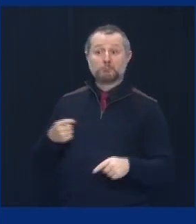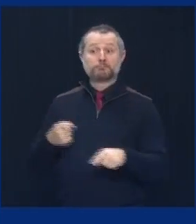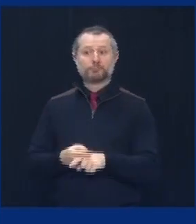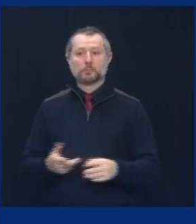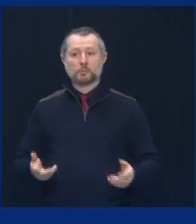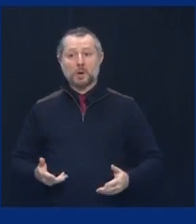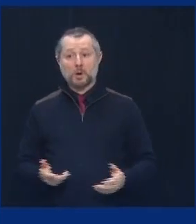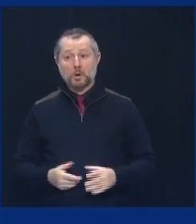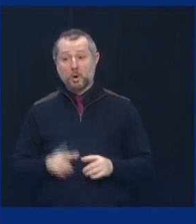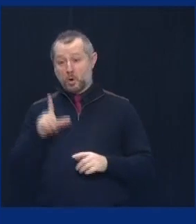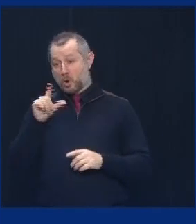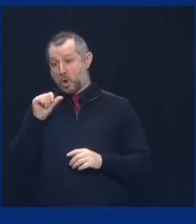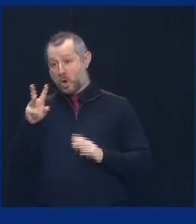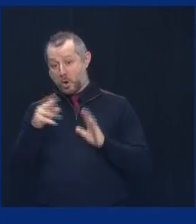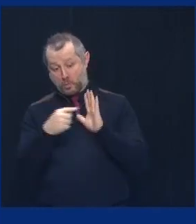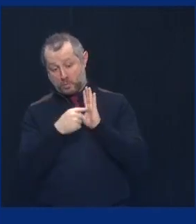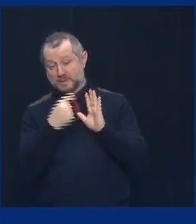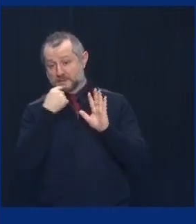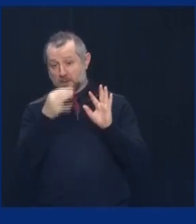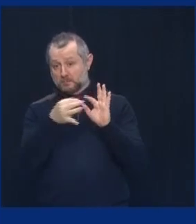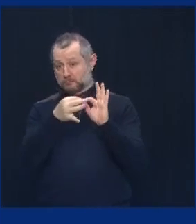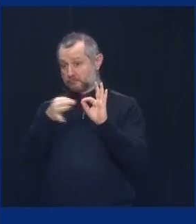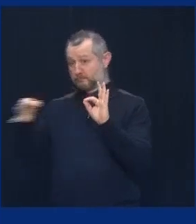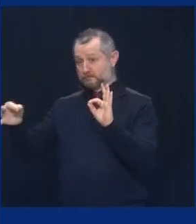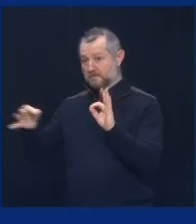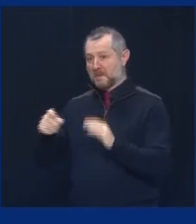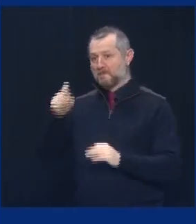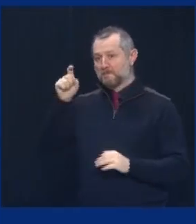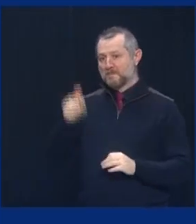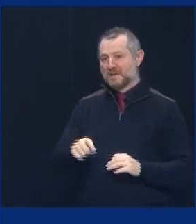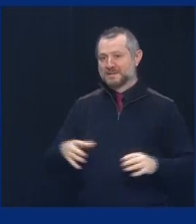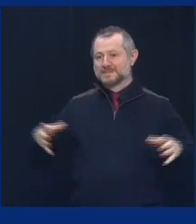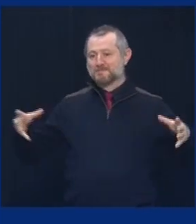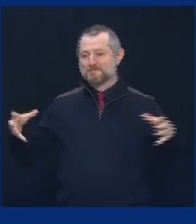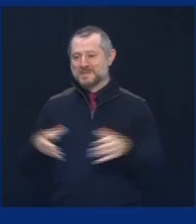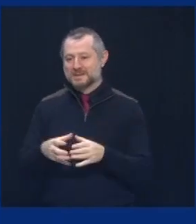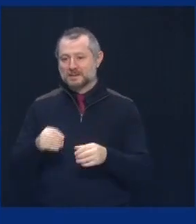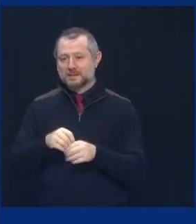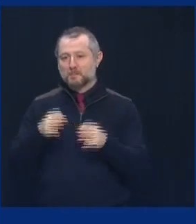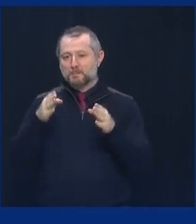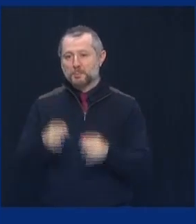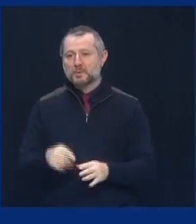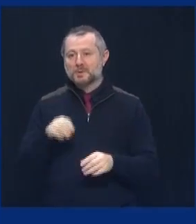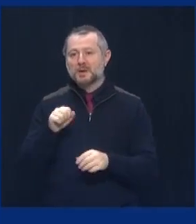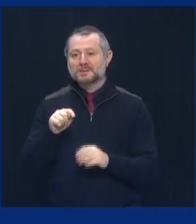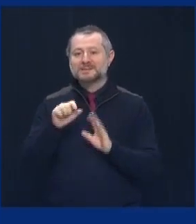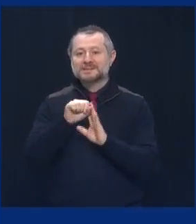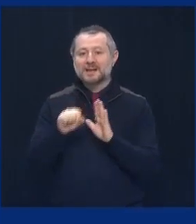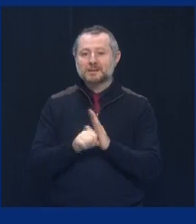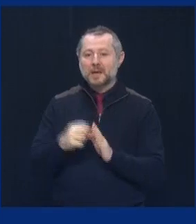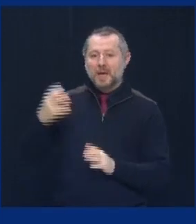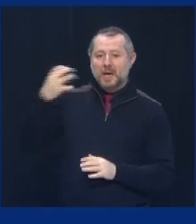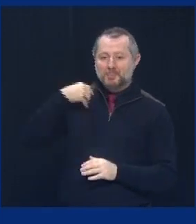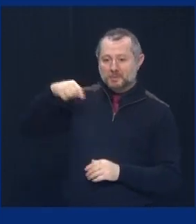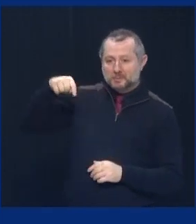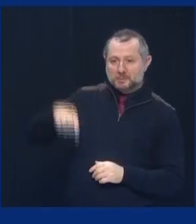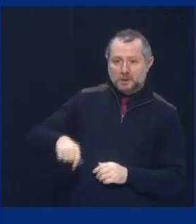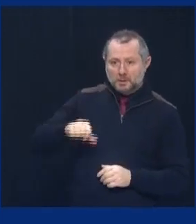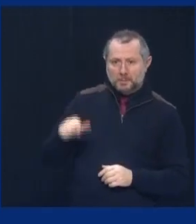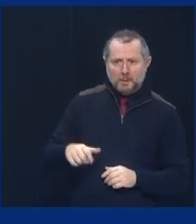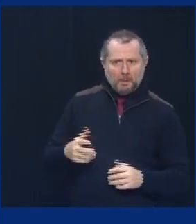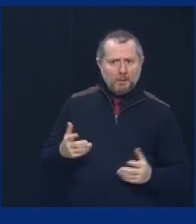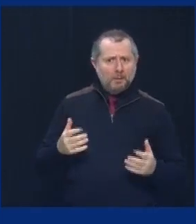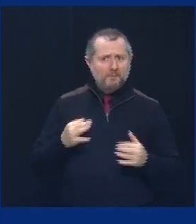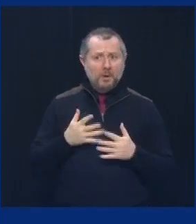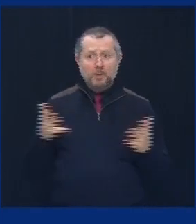law specifically says meet in person at the state capitol. There's been so much litigation,